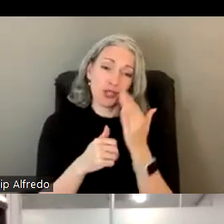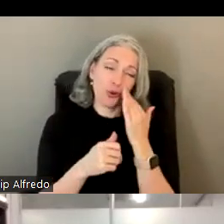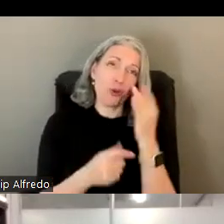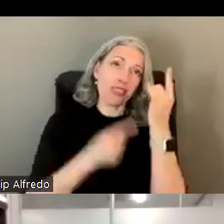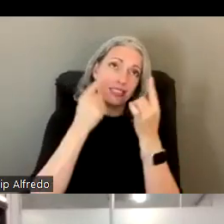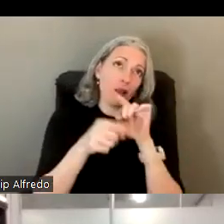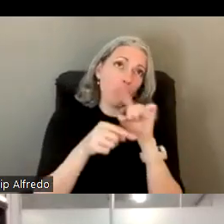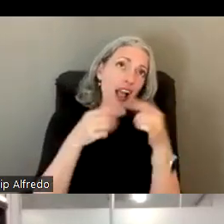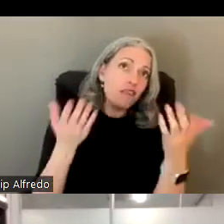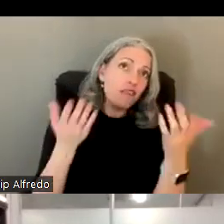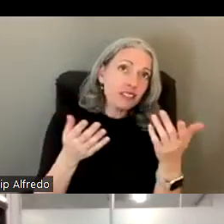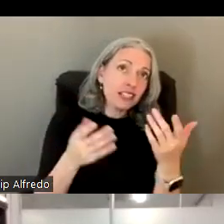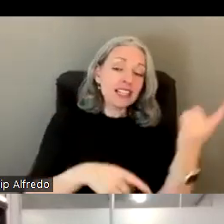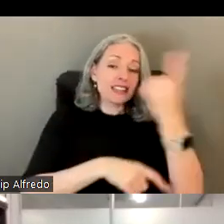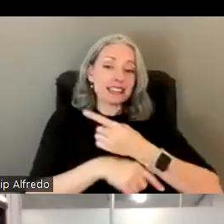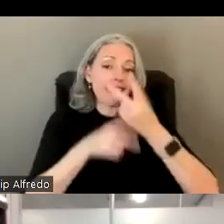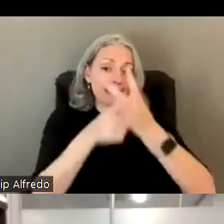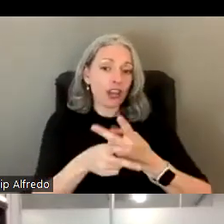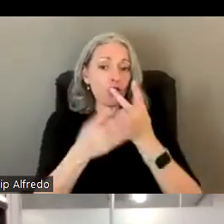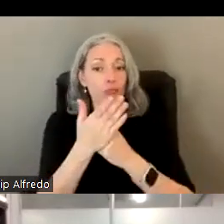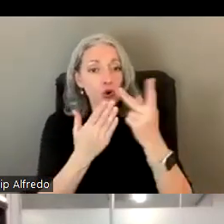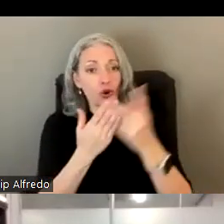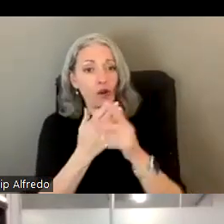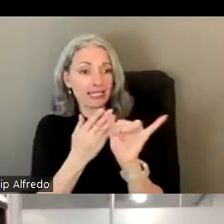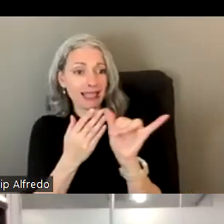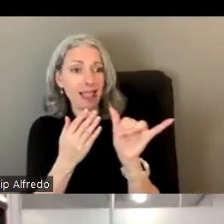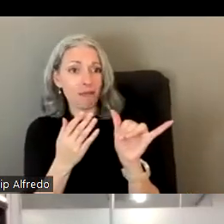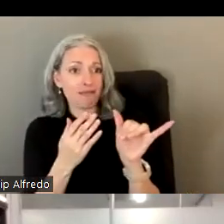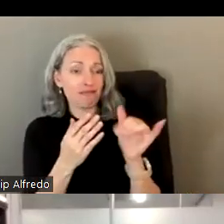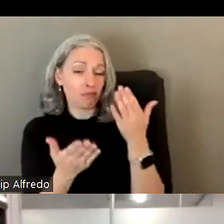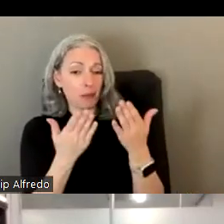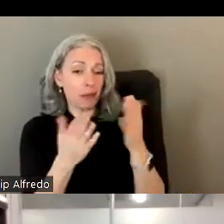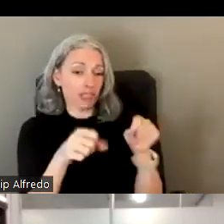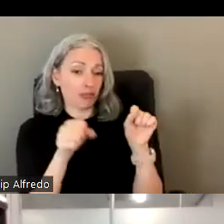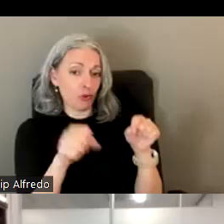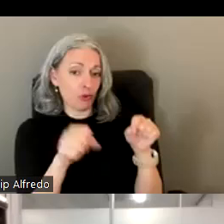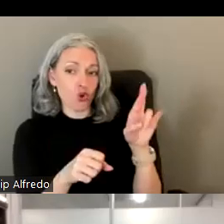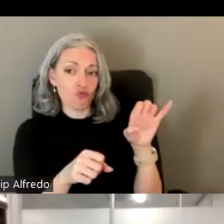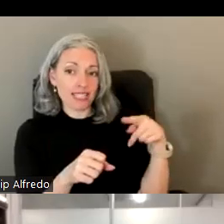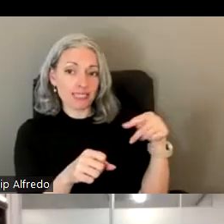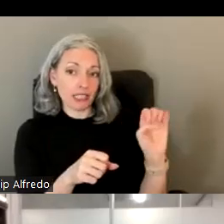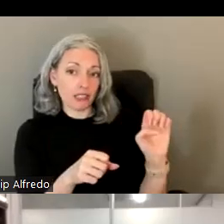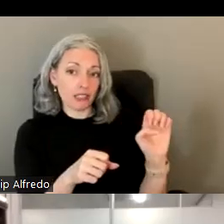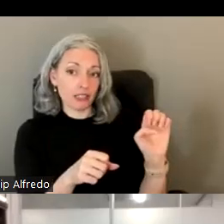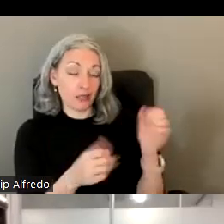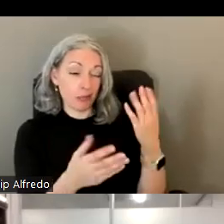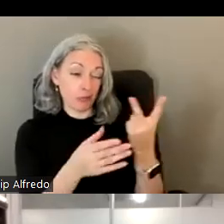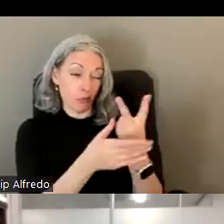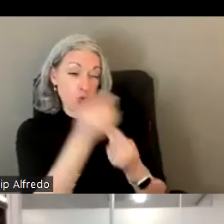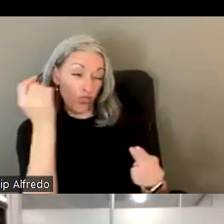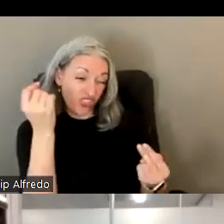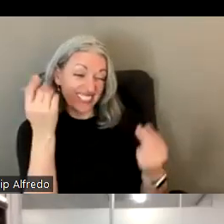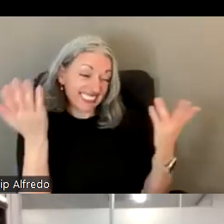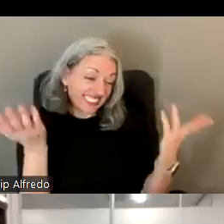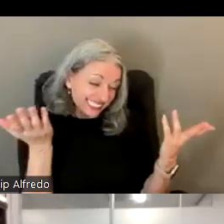about the daycare programs as being a source for respite. So I don't know if we would put both of those up there. It's hard to leave